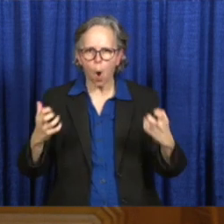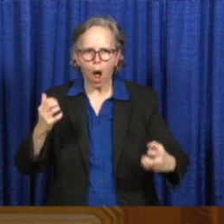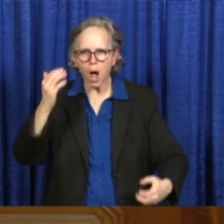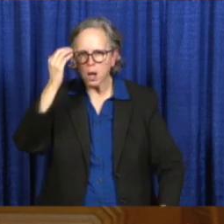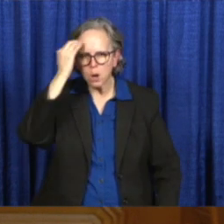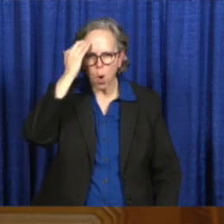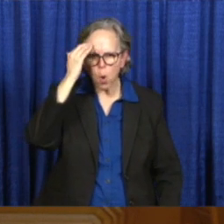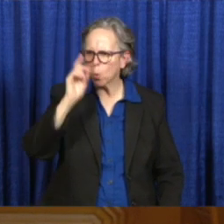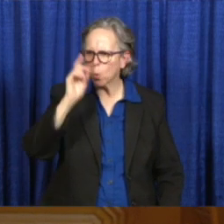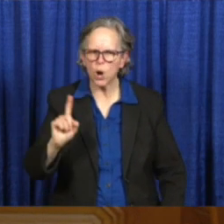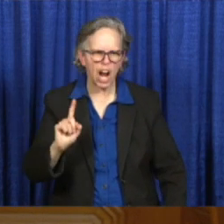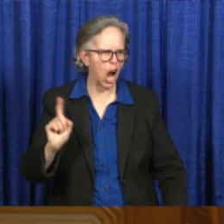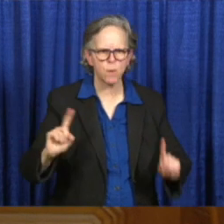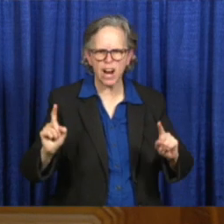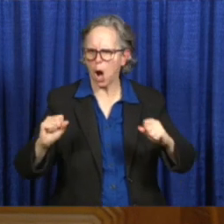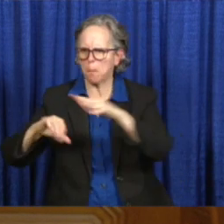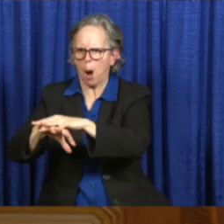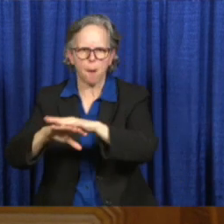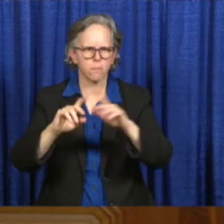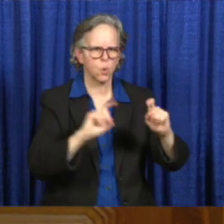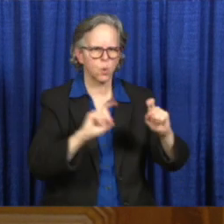way for that to be enforced.